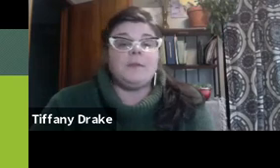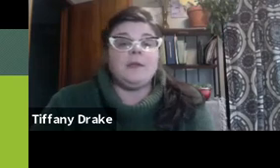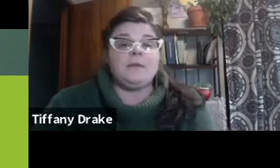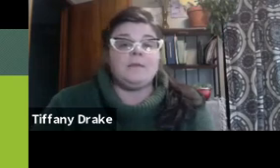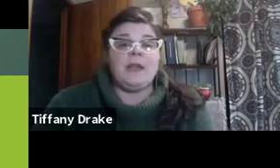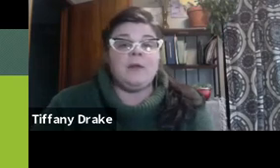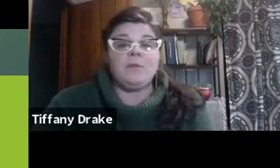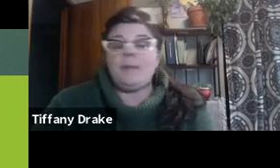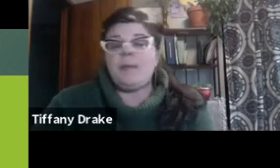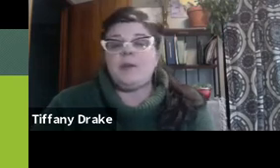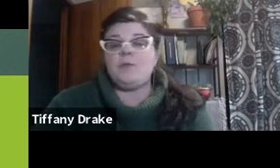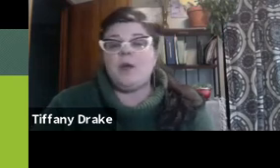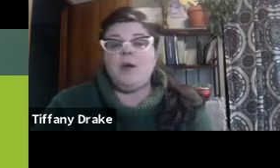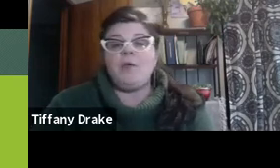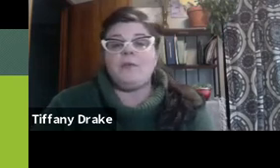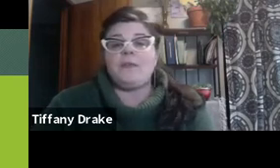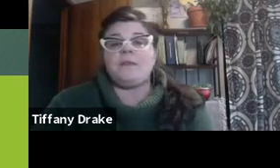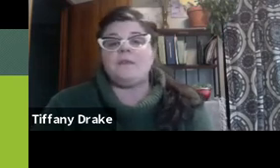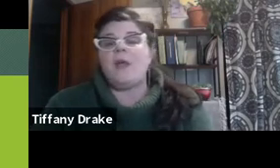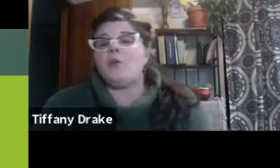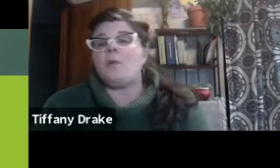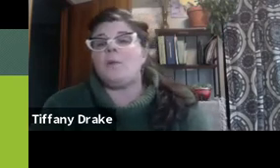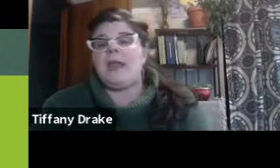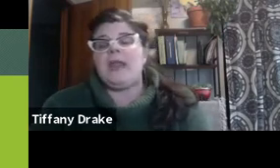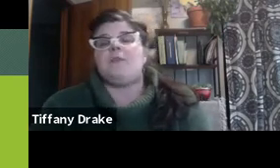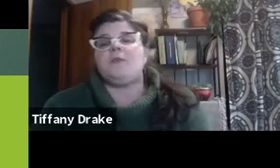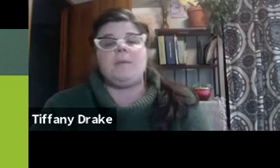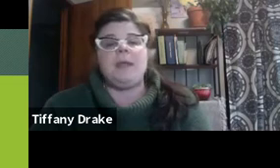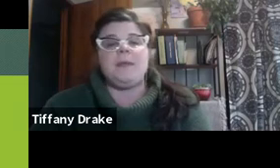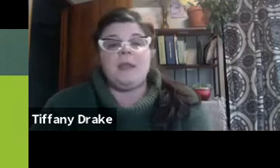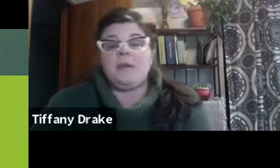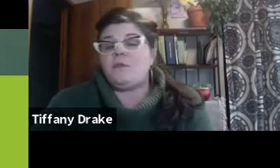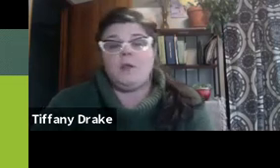Younger siblings, they maybe don't know that this is not normal behavior.